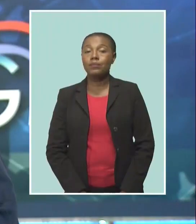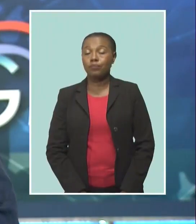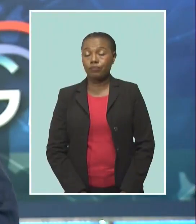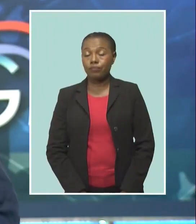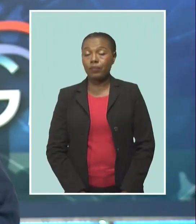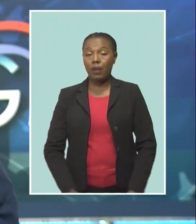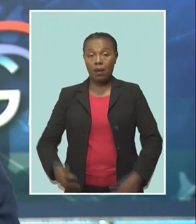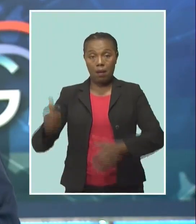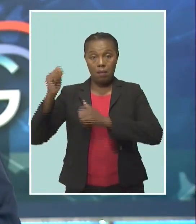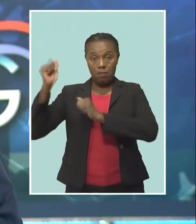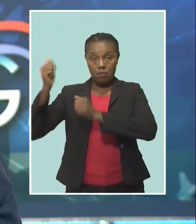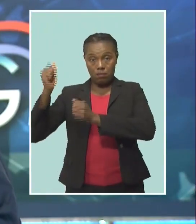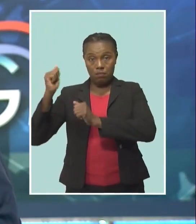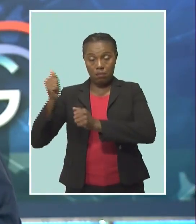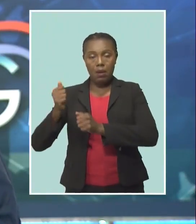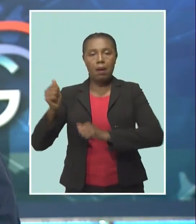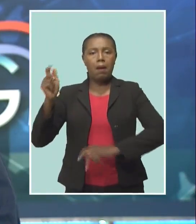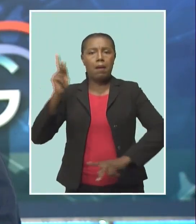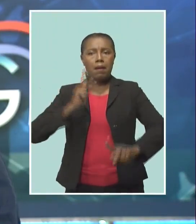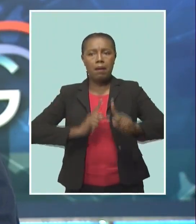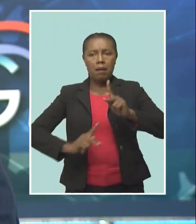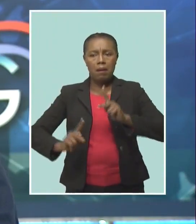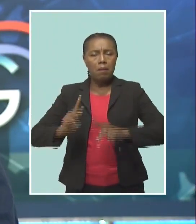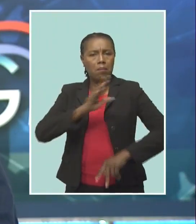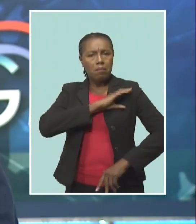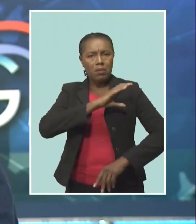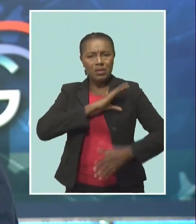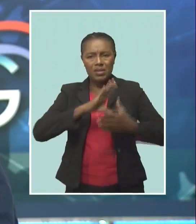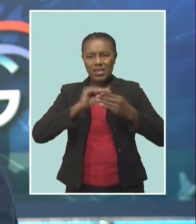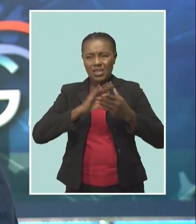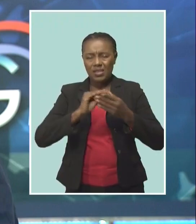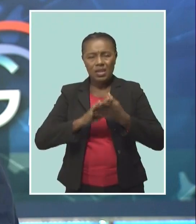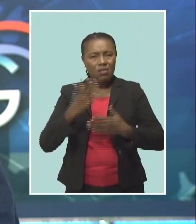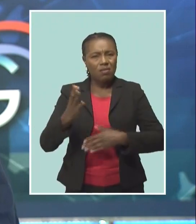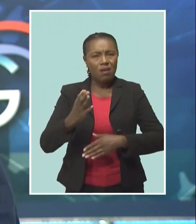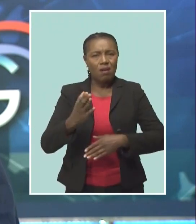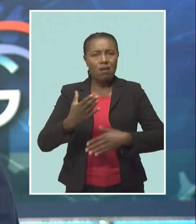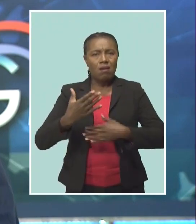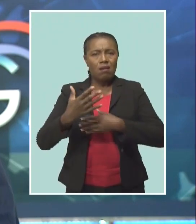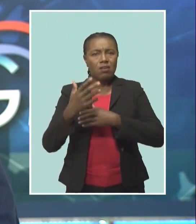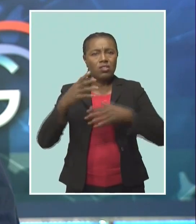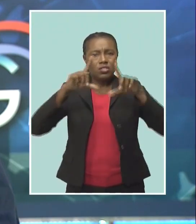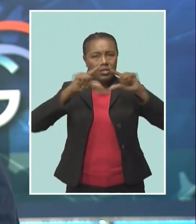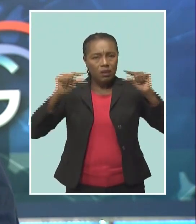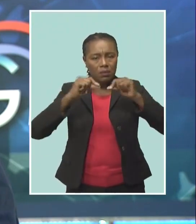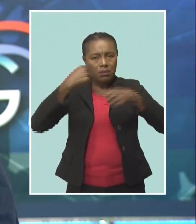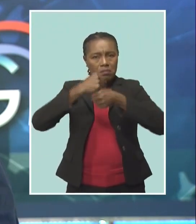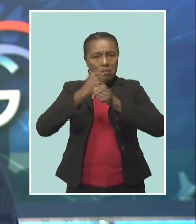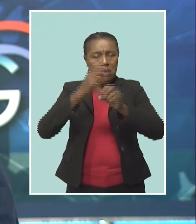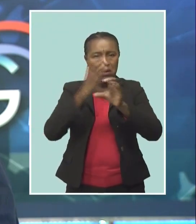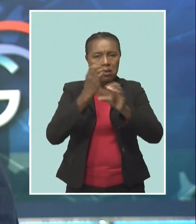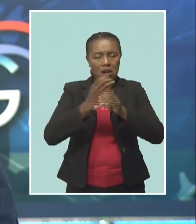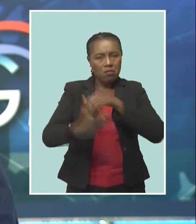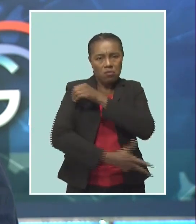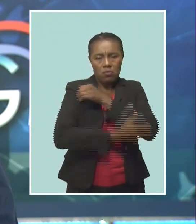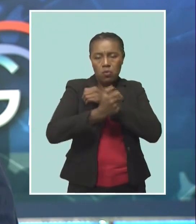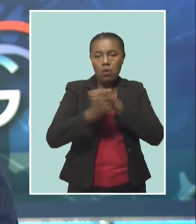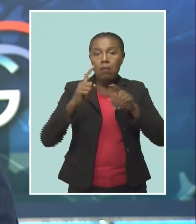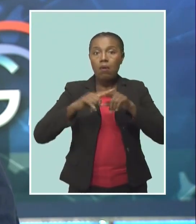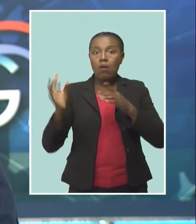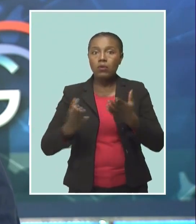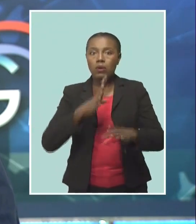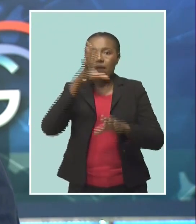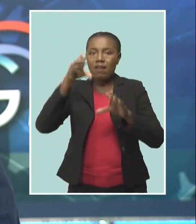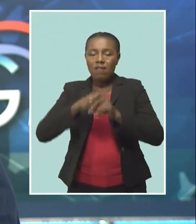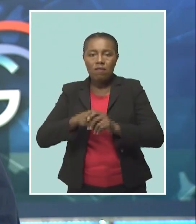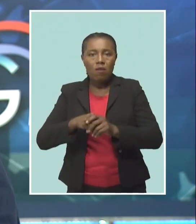Police in the Bahamas are reporting a disturbing trend of Japanese-made cars not only being stolen but used to commit serious